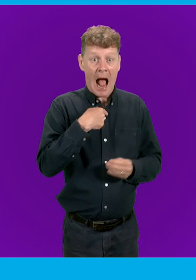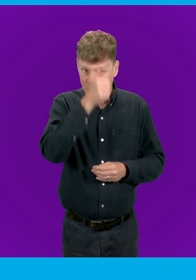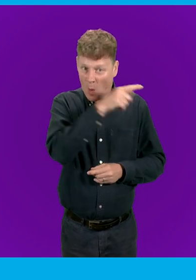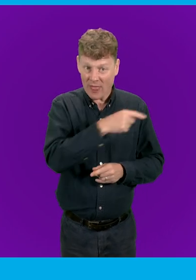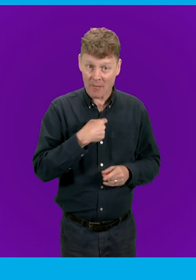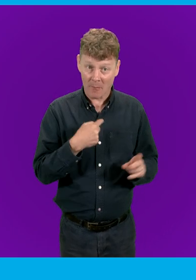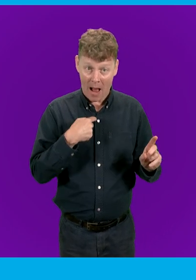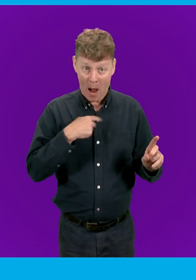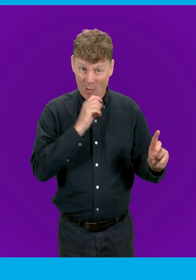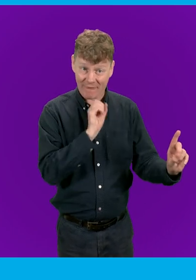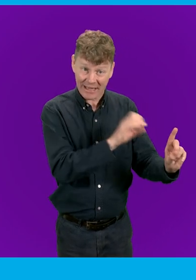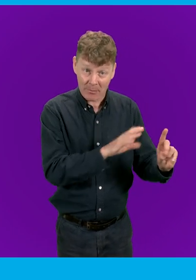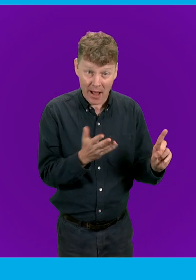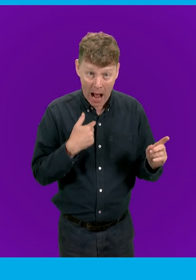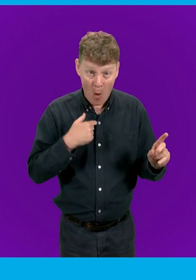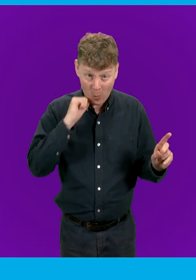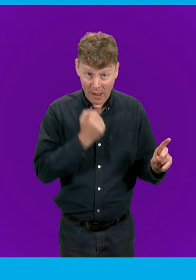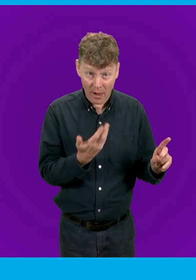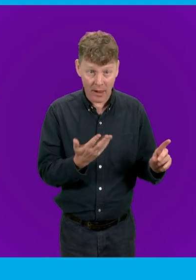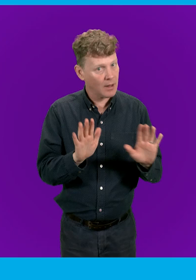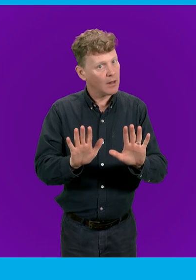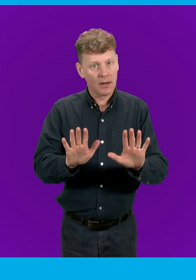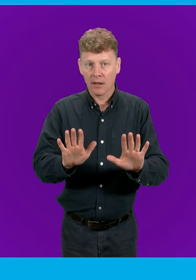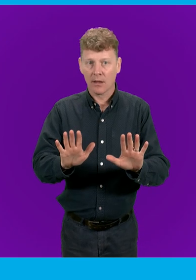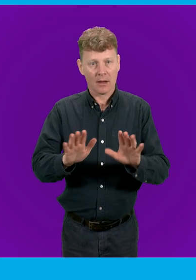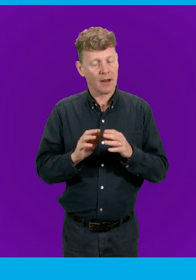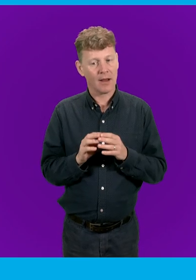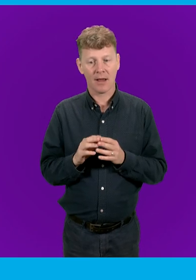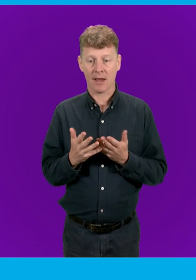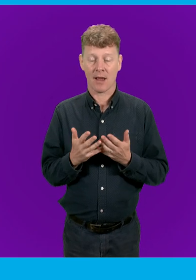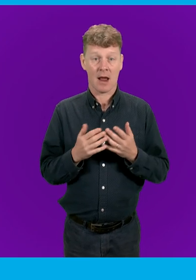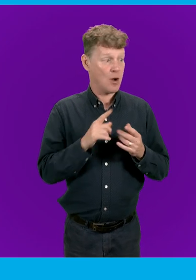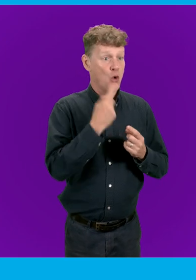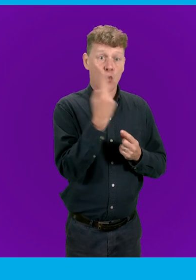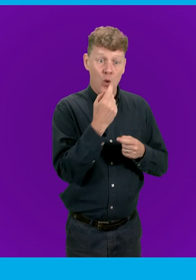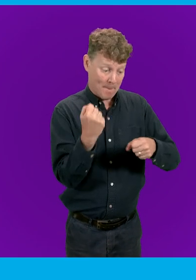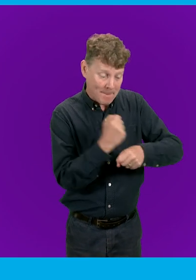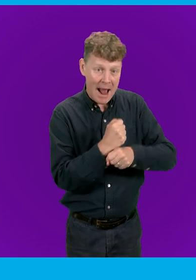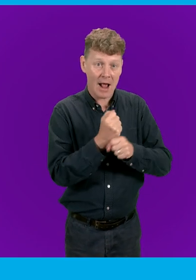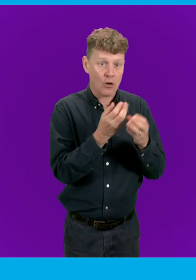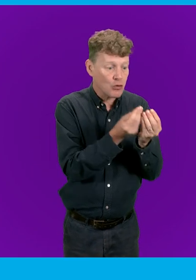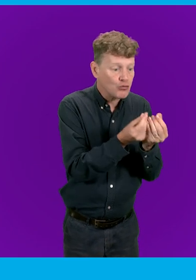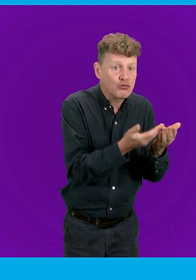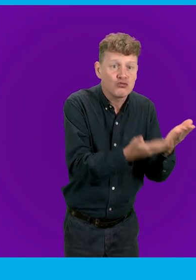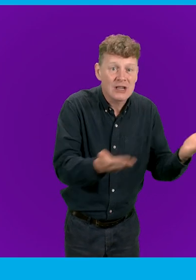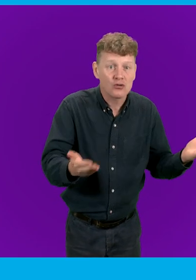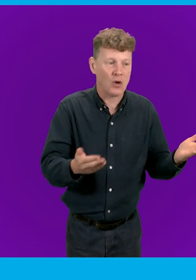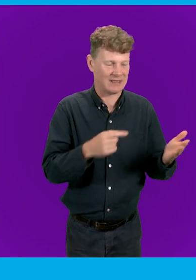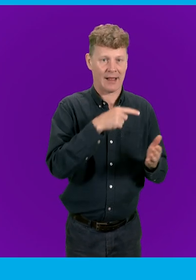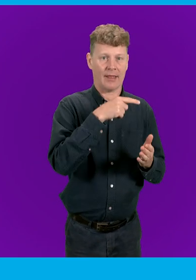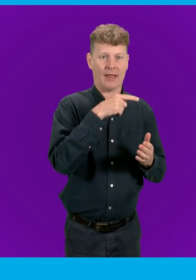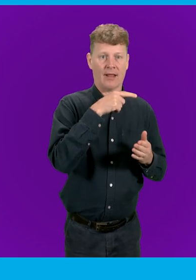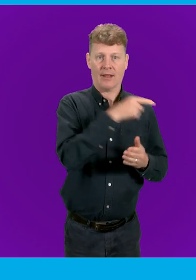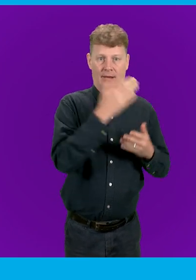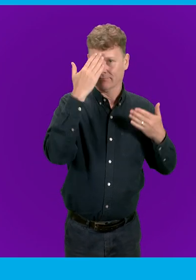back to them. But do you know what I mean? We couldn't sit, you know, the people making the resource and building the resources couldn't kind of sit around in a